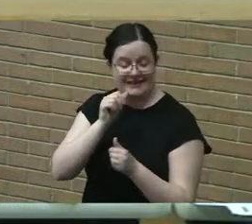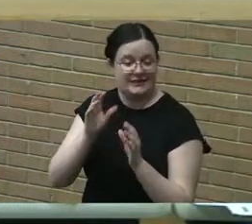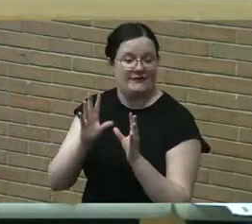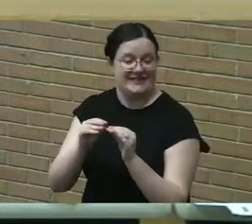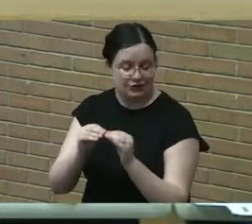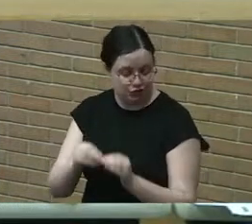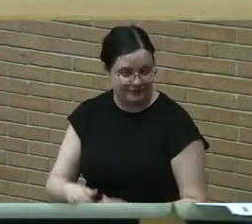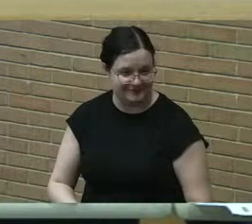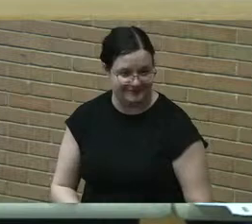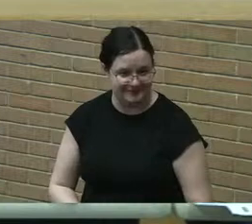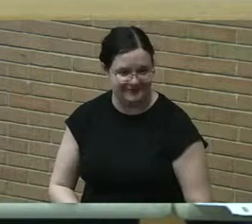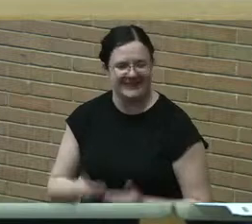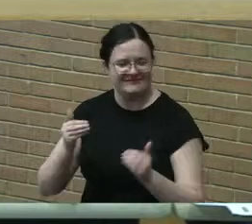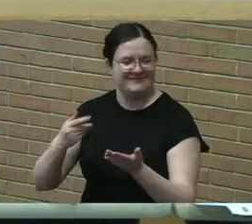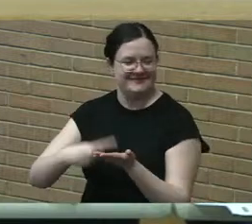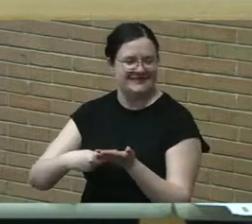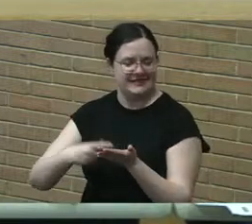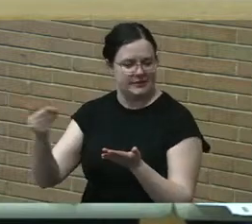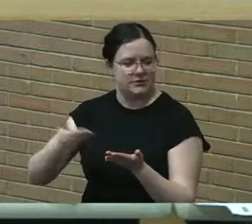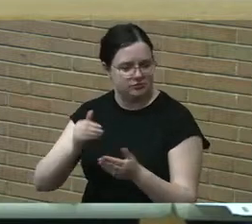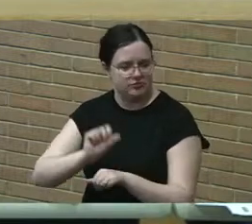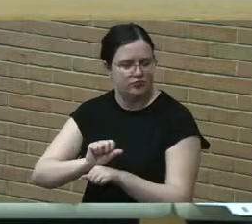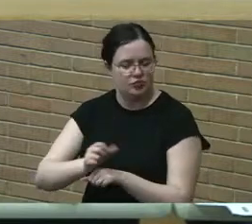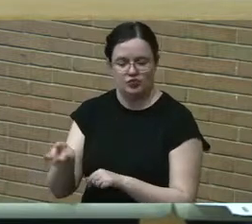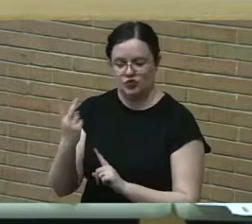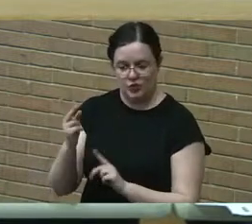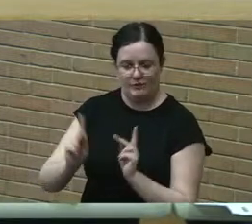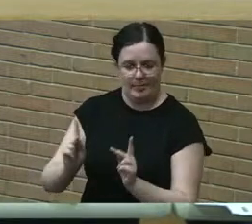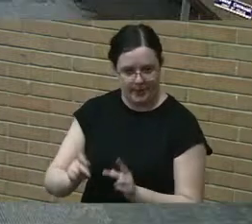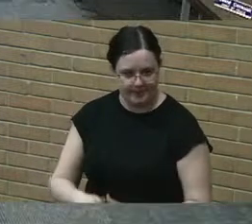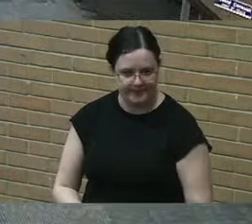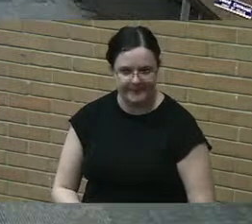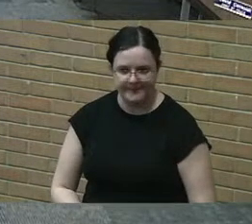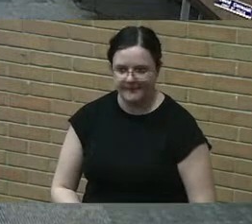executive session to discuss the employment of particular people?